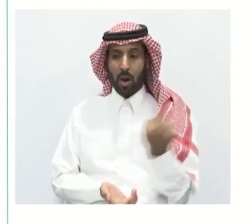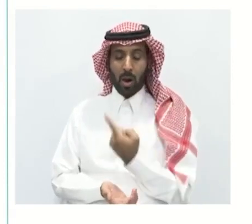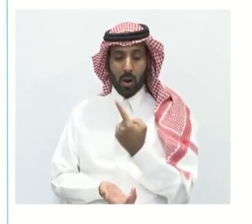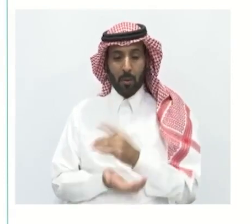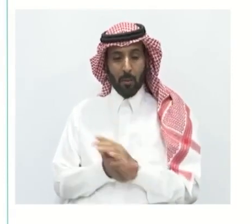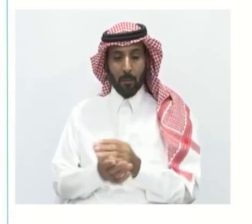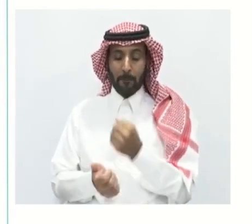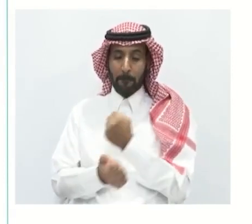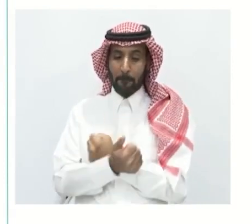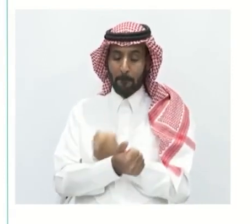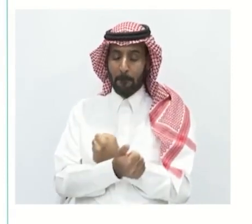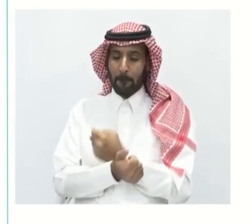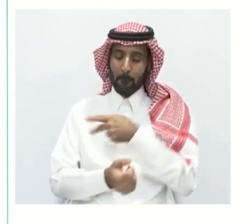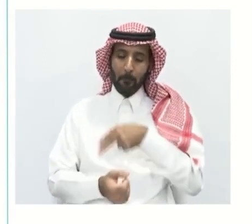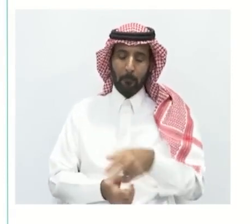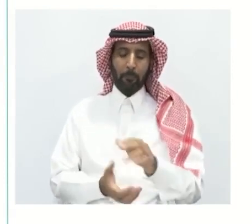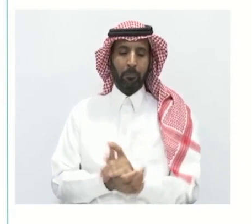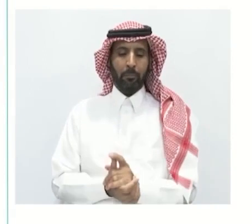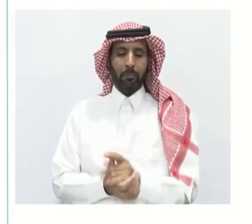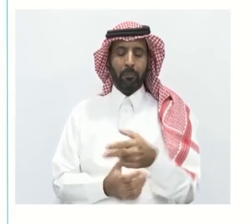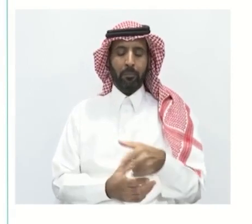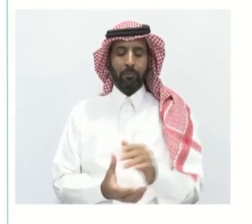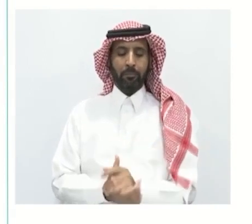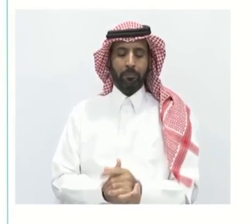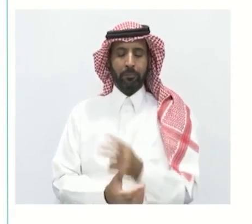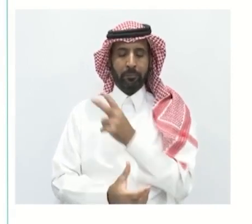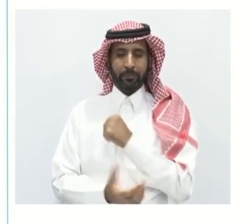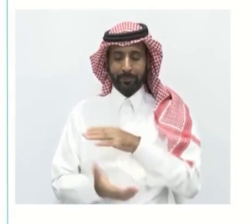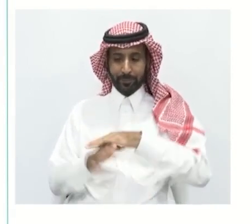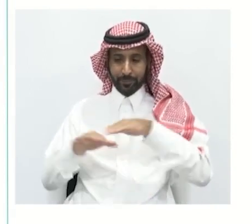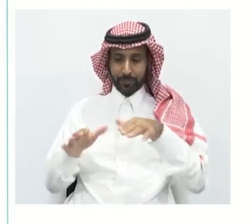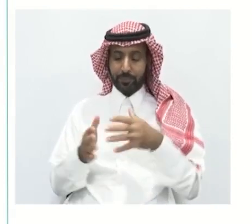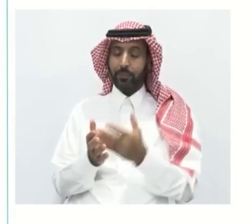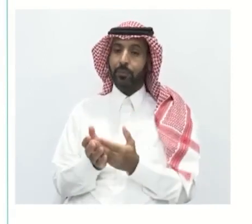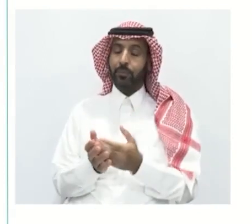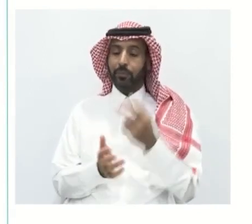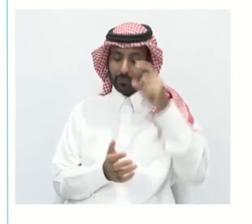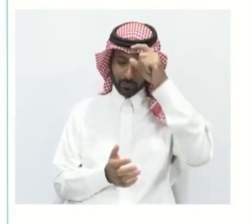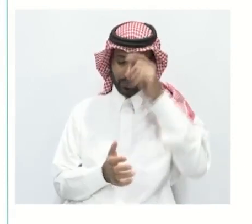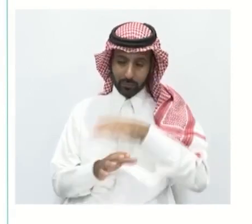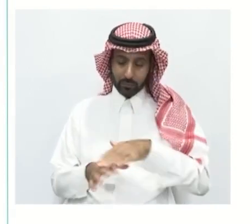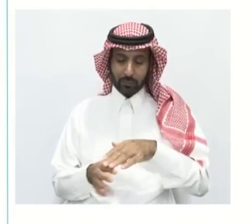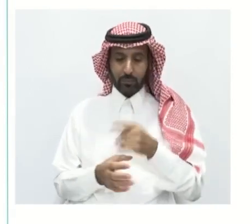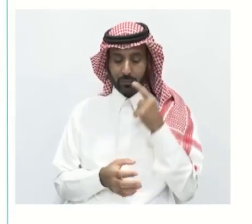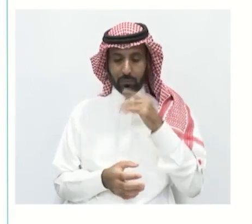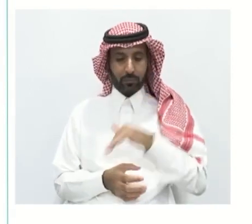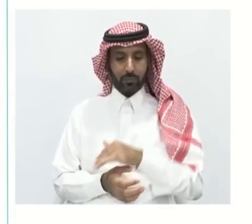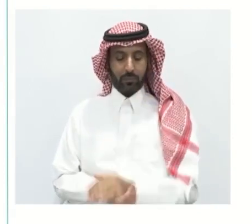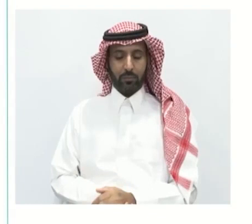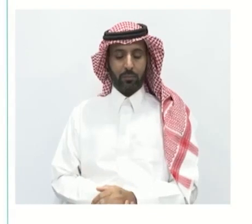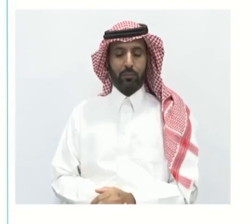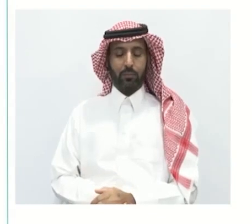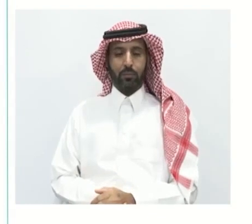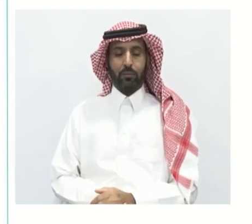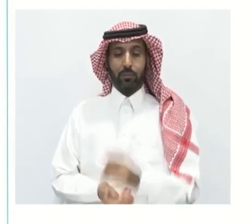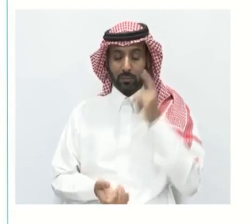After they were arrested, they went to the police station. They didn't go to the police station. And